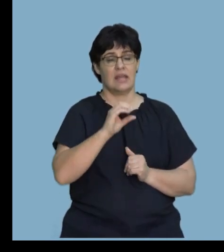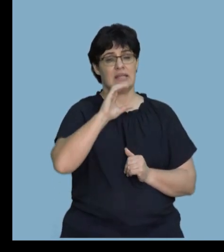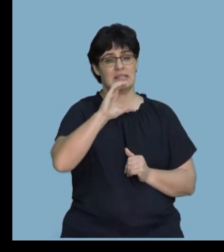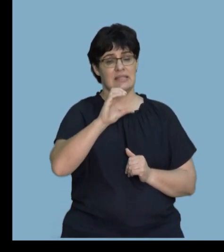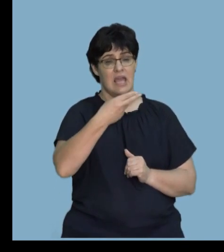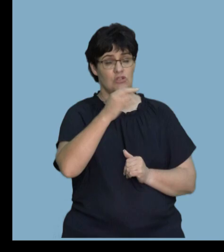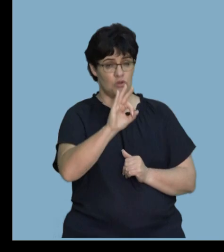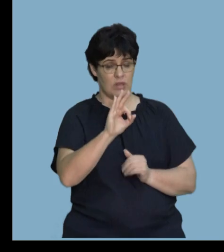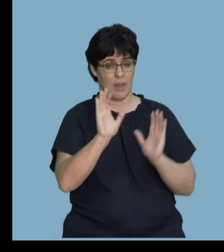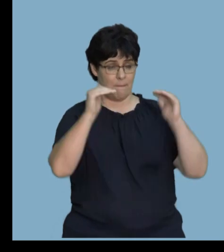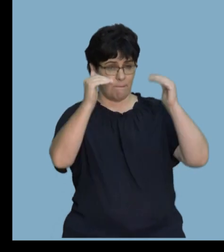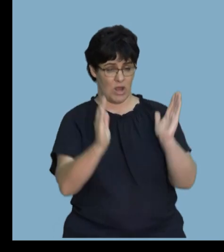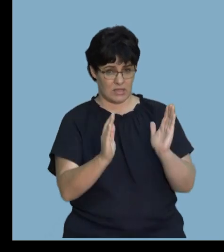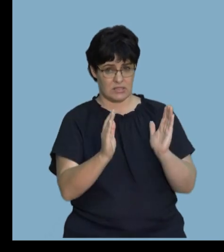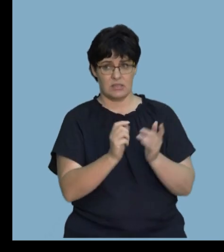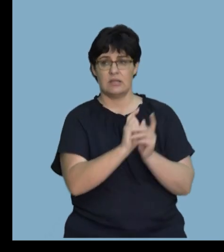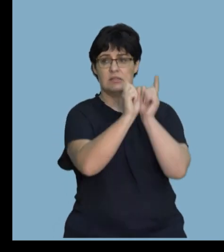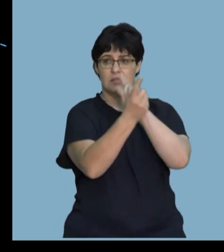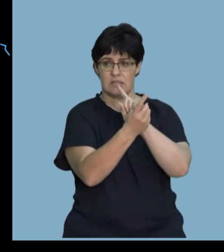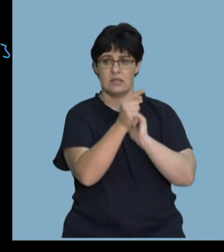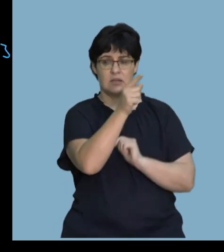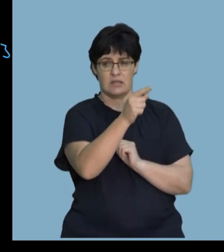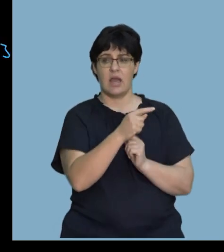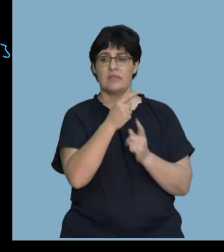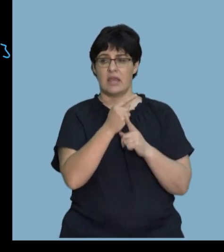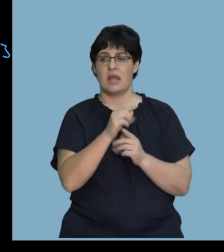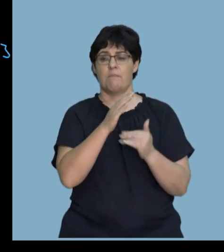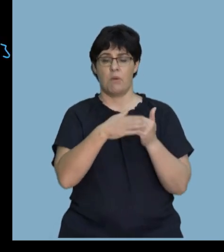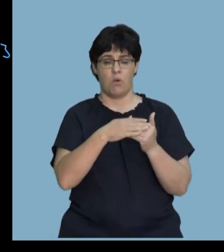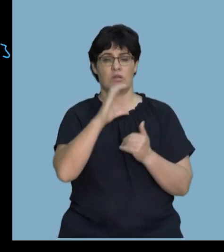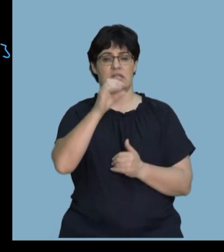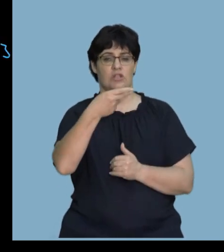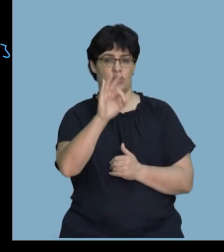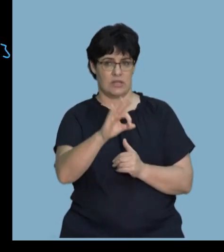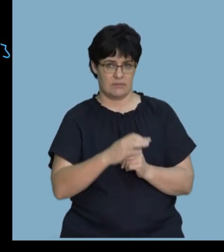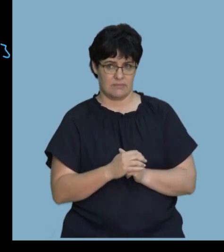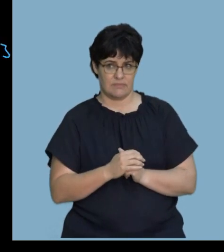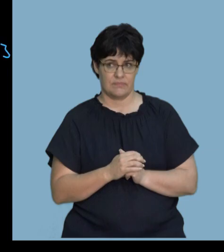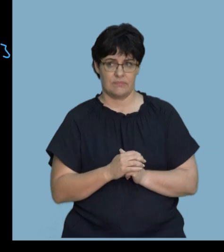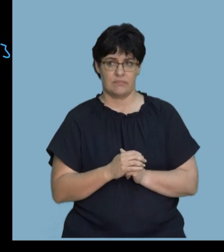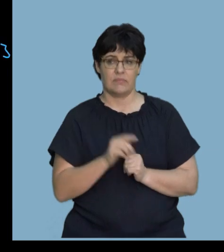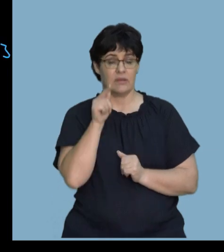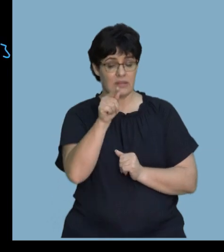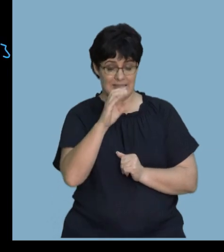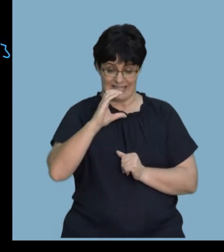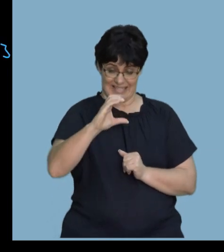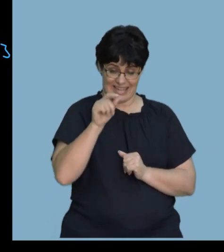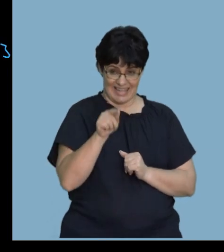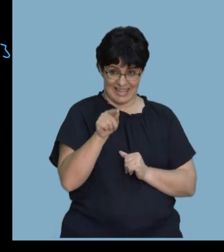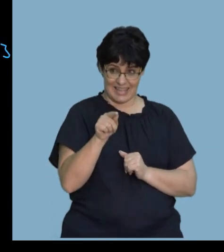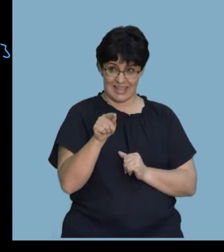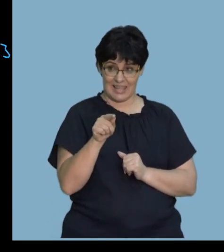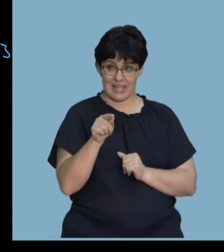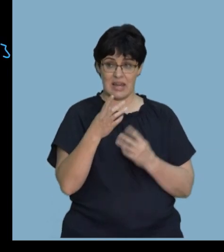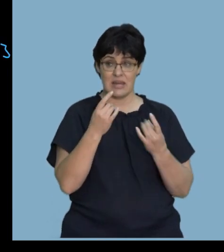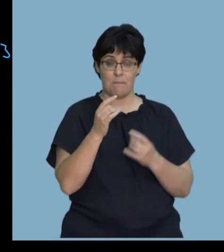a substituent, and then we've got another CH3, right? Now, this is the carbon atom, which is carbon atom number 2